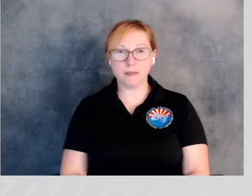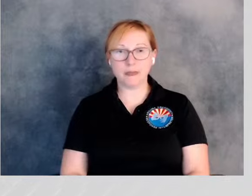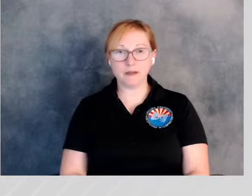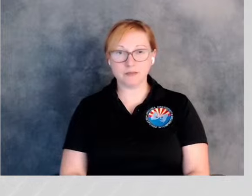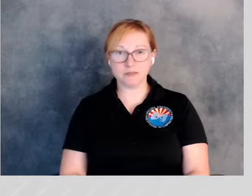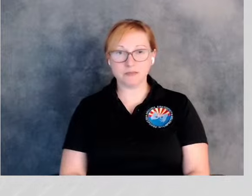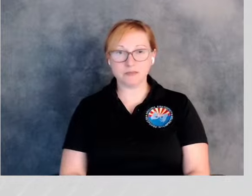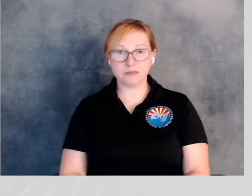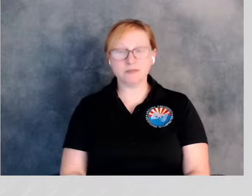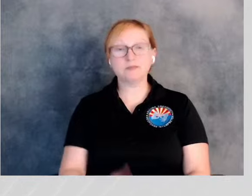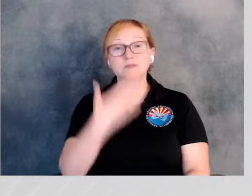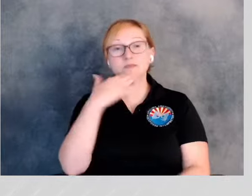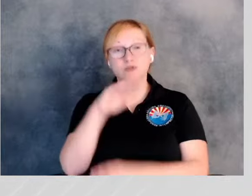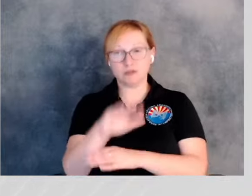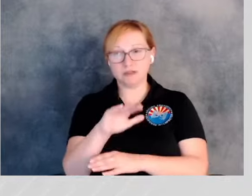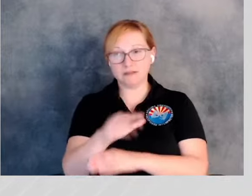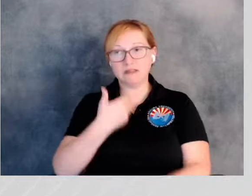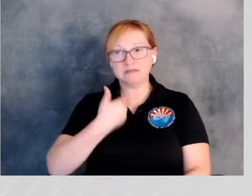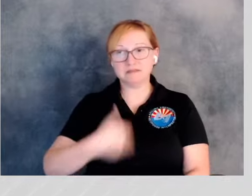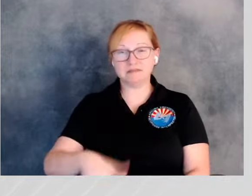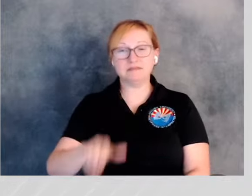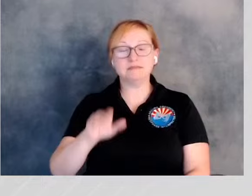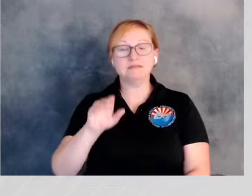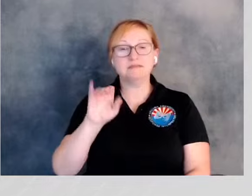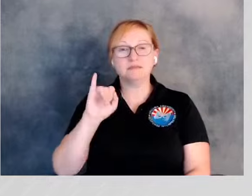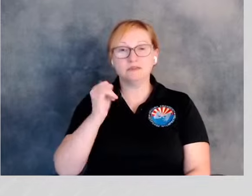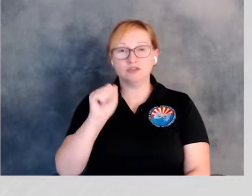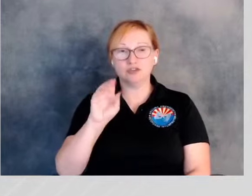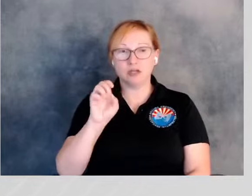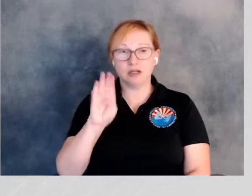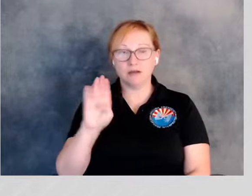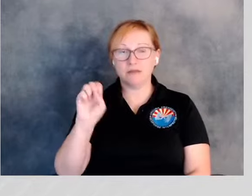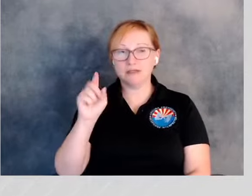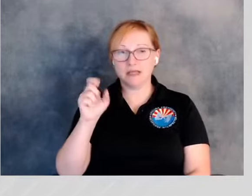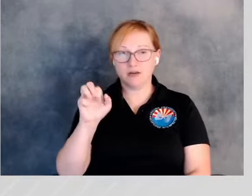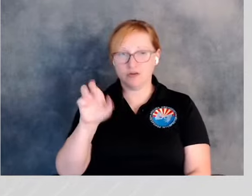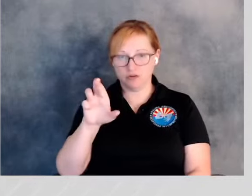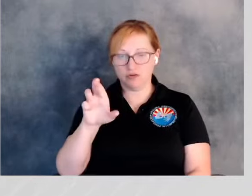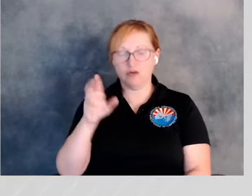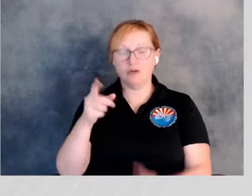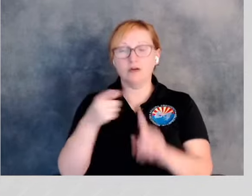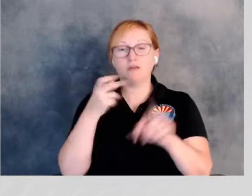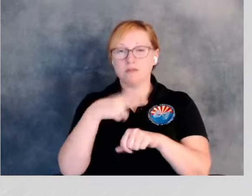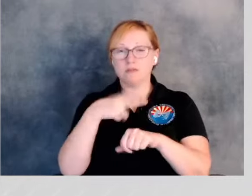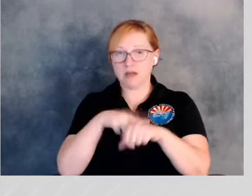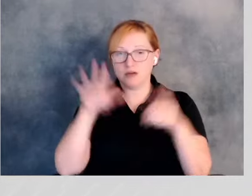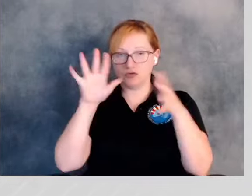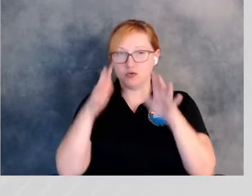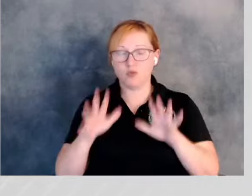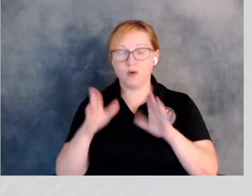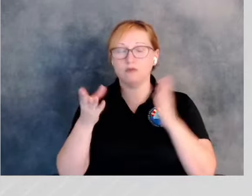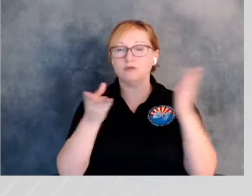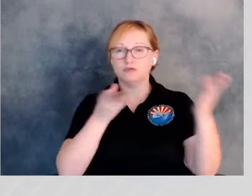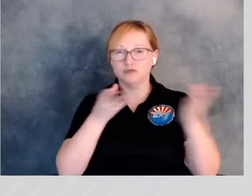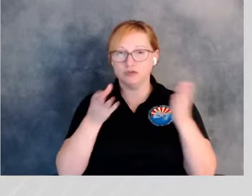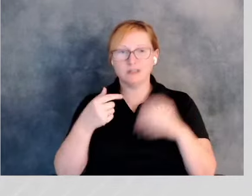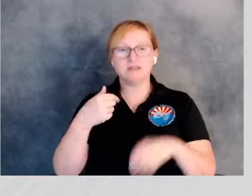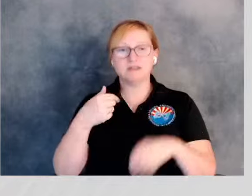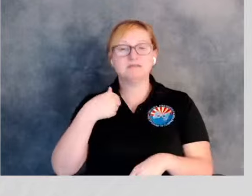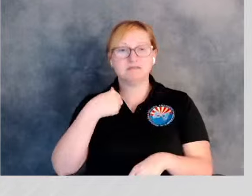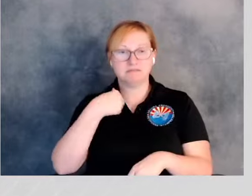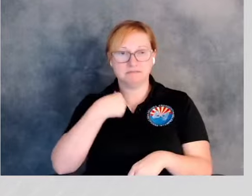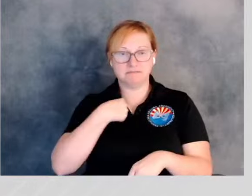Good evening, Incident Meteorologist Trainee Jacob Zenker. I'm here from the National Weather Service to provide on-site weather support to the